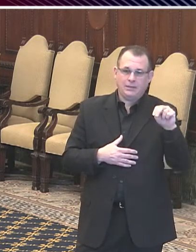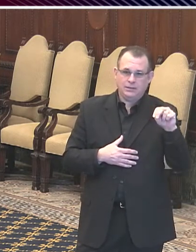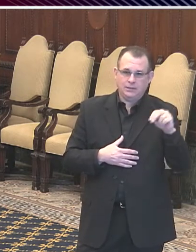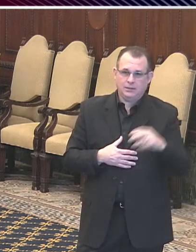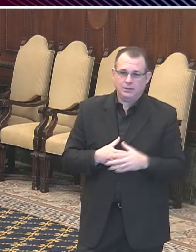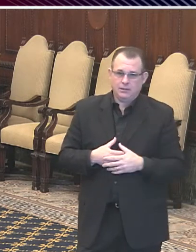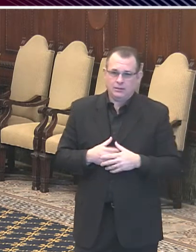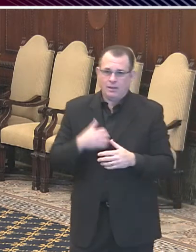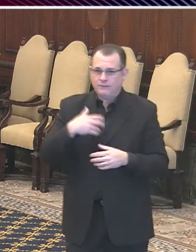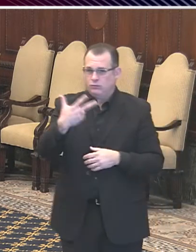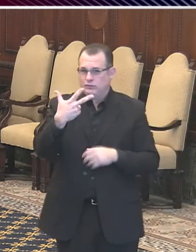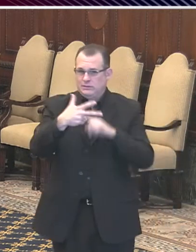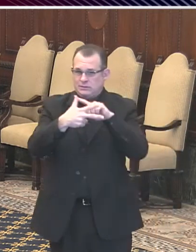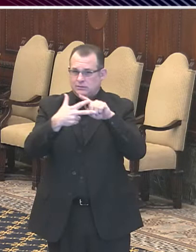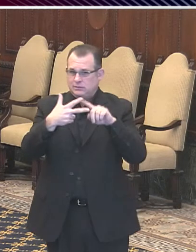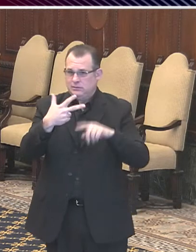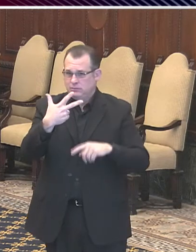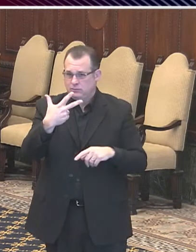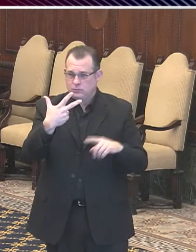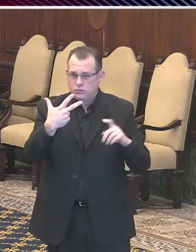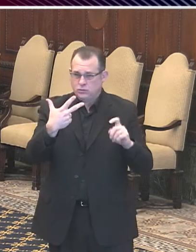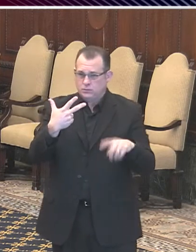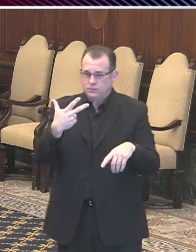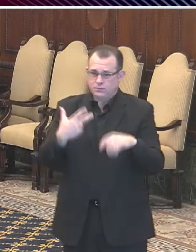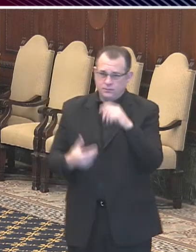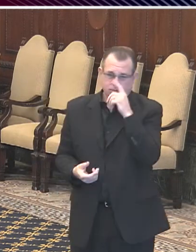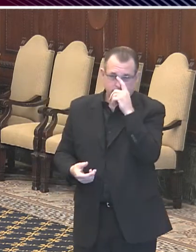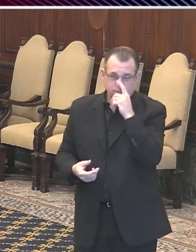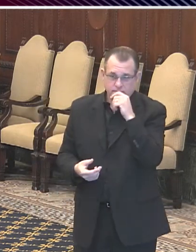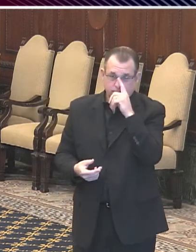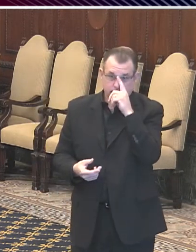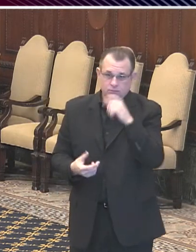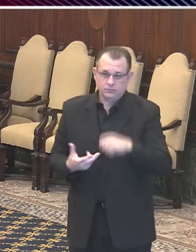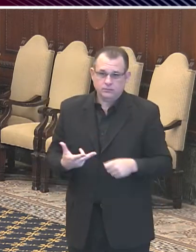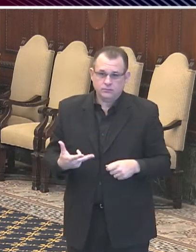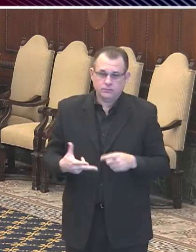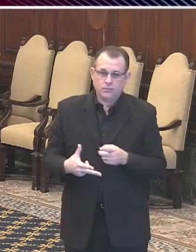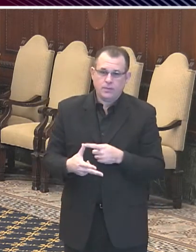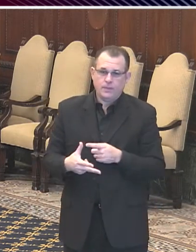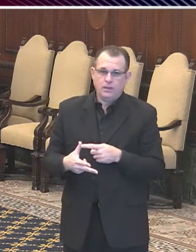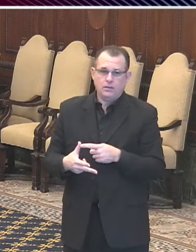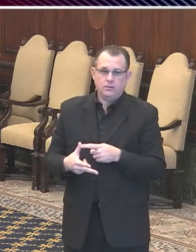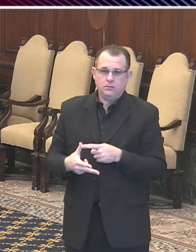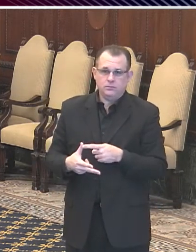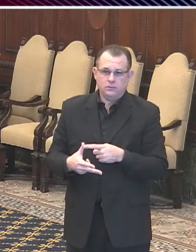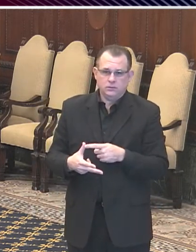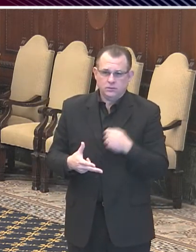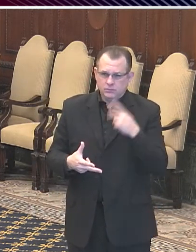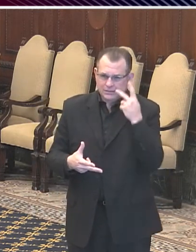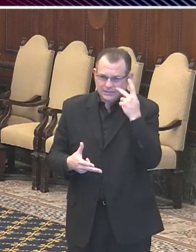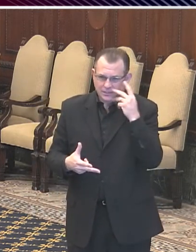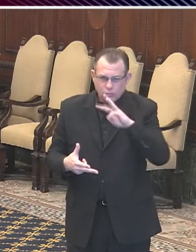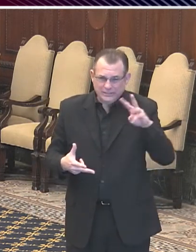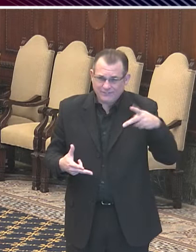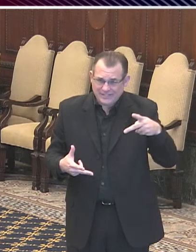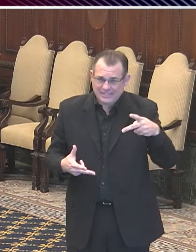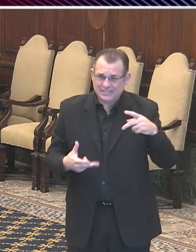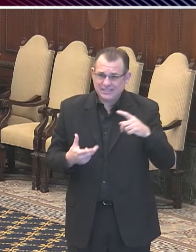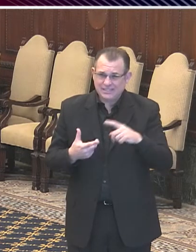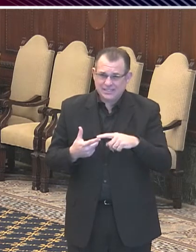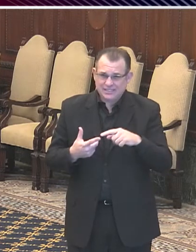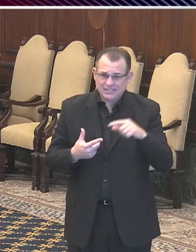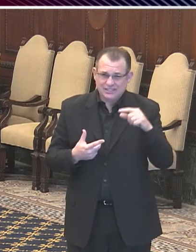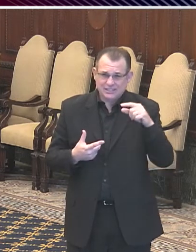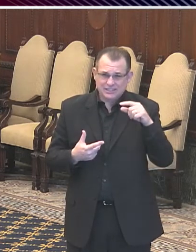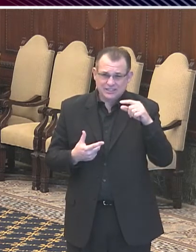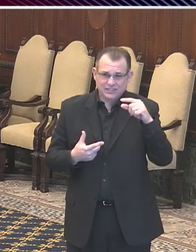questions. First question is, been seeing a lot, and especially in West Philly and Grays Ferry, of